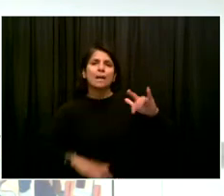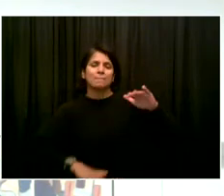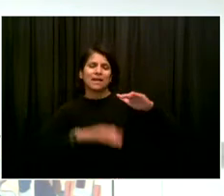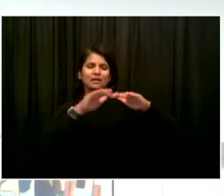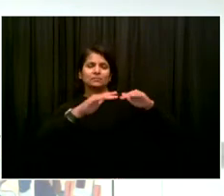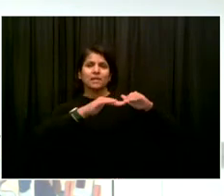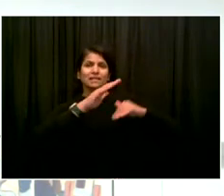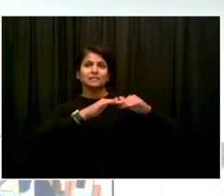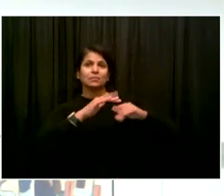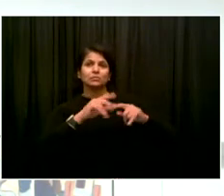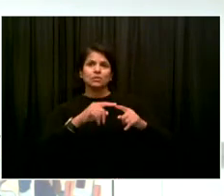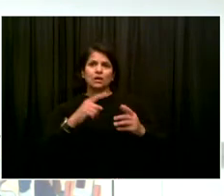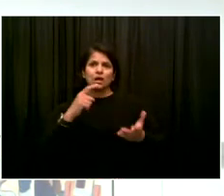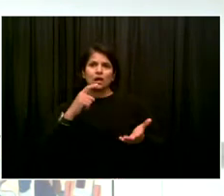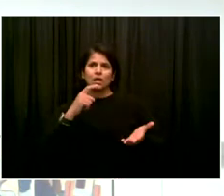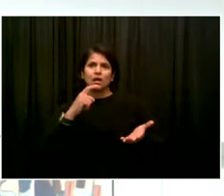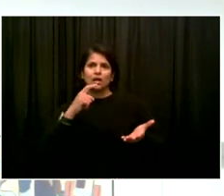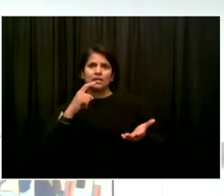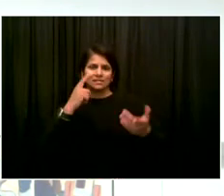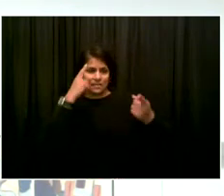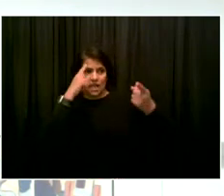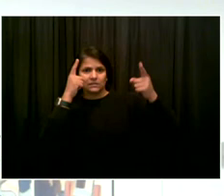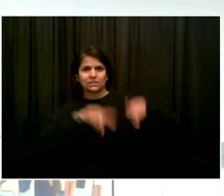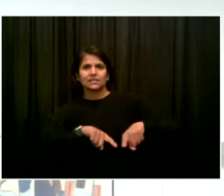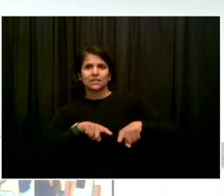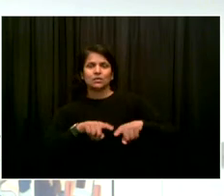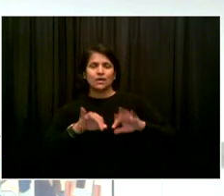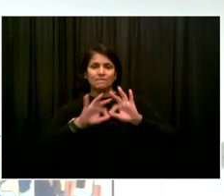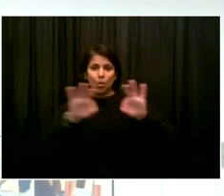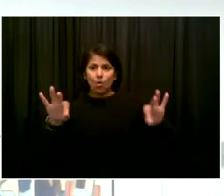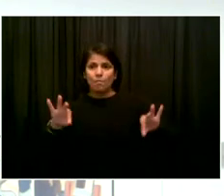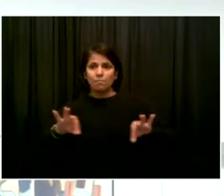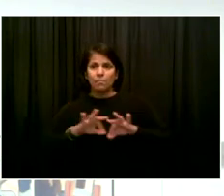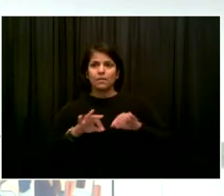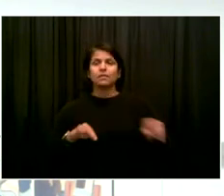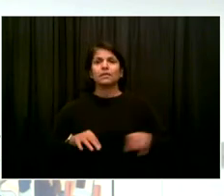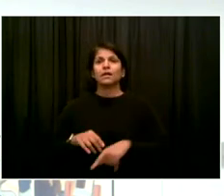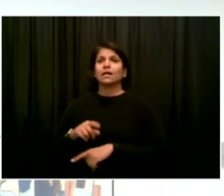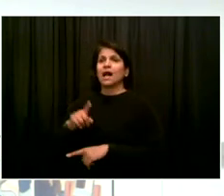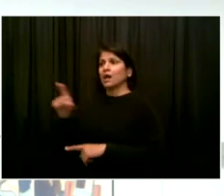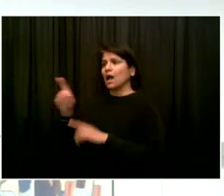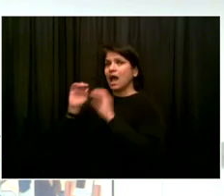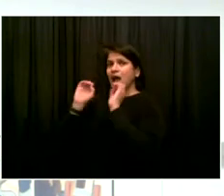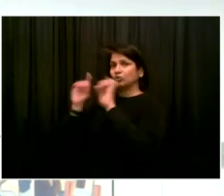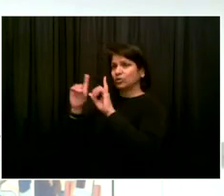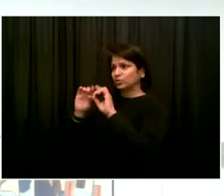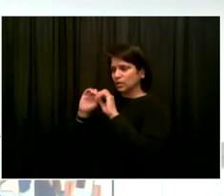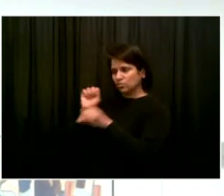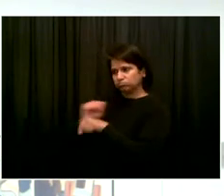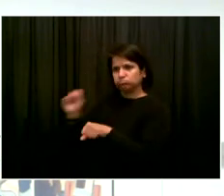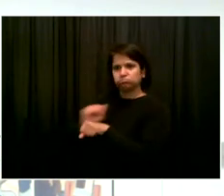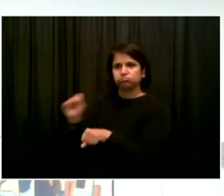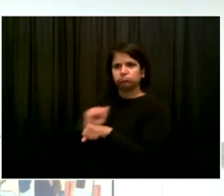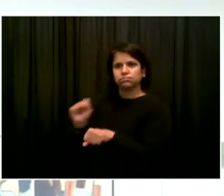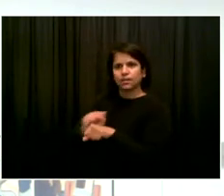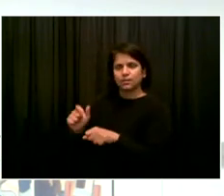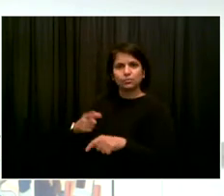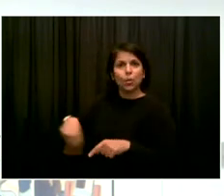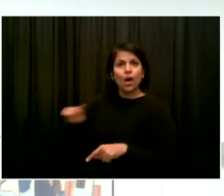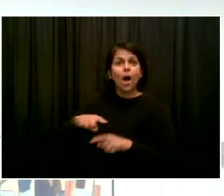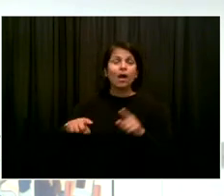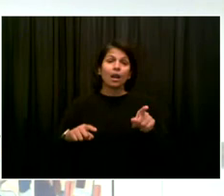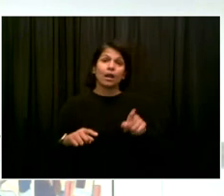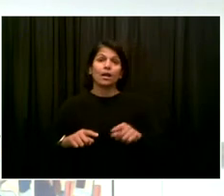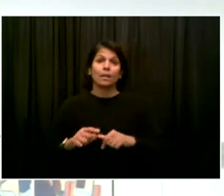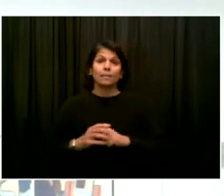at the Department of Education have worked very hard on that over the last several months. And we have a chance to redouble those efforts and get as many consents